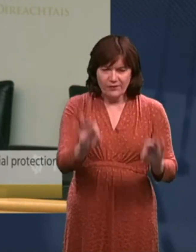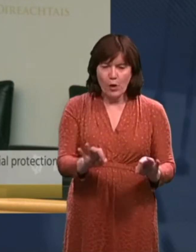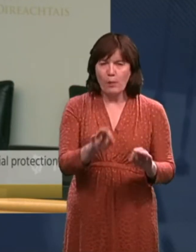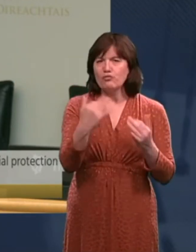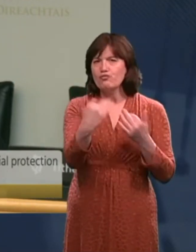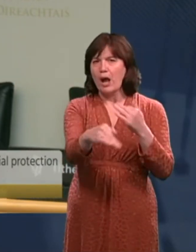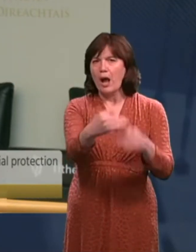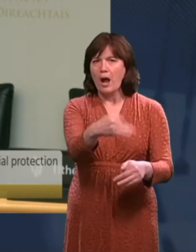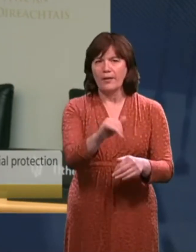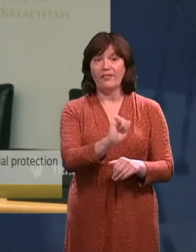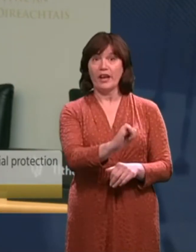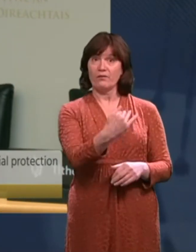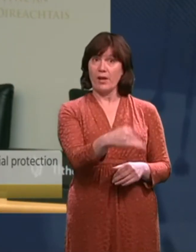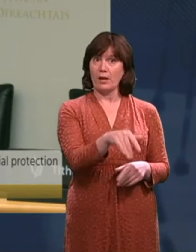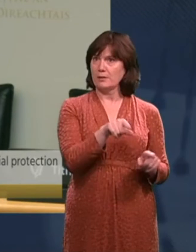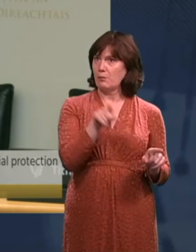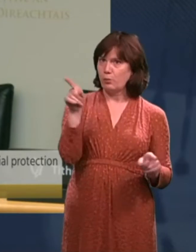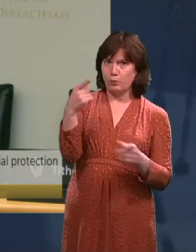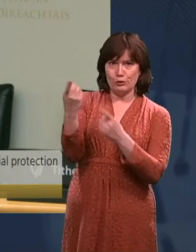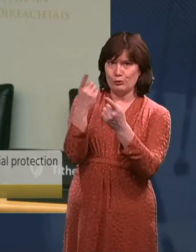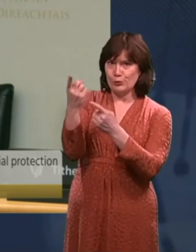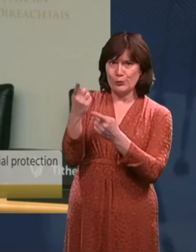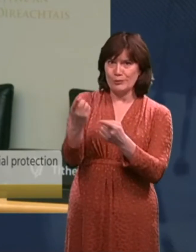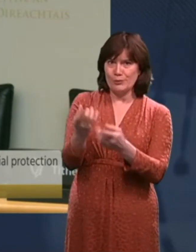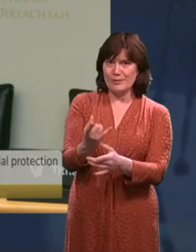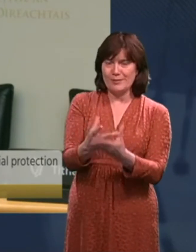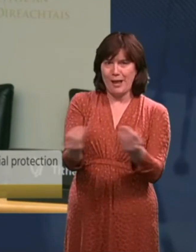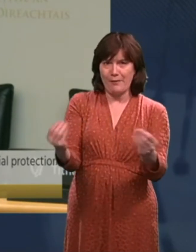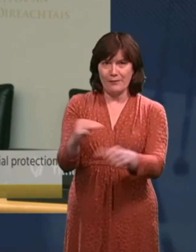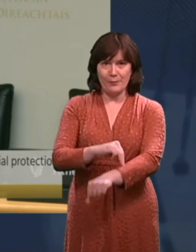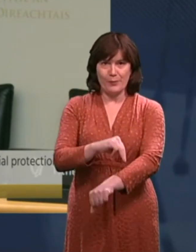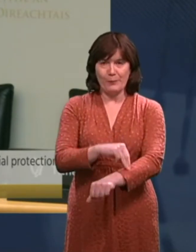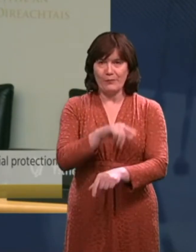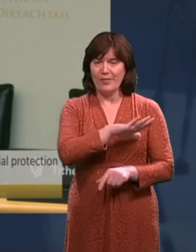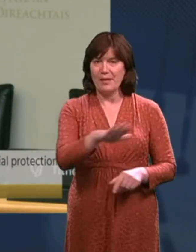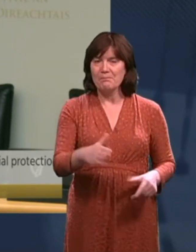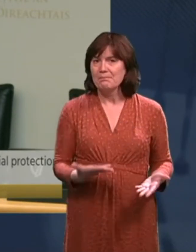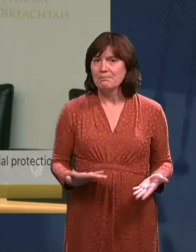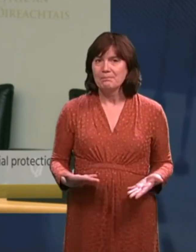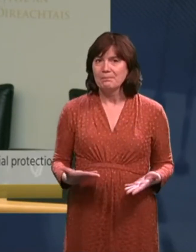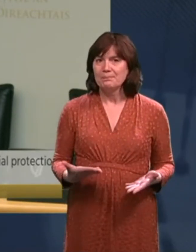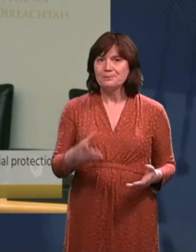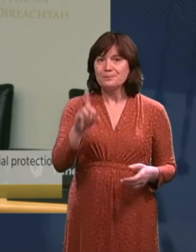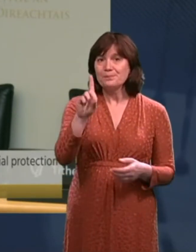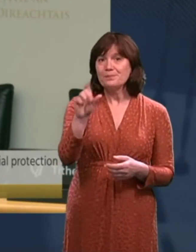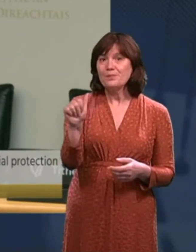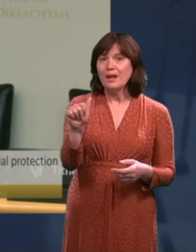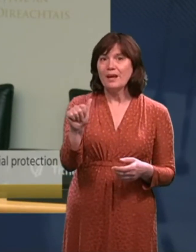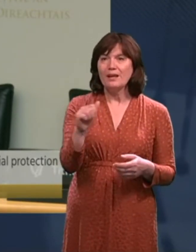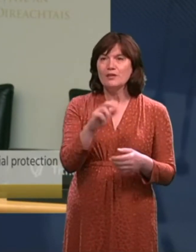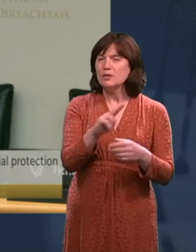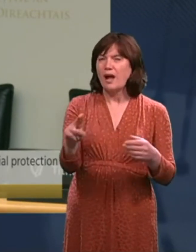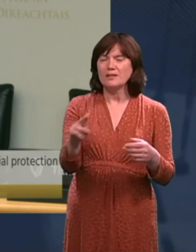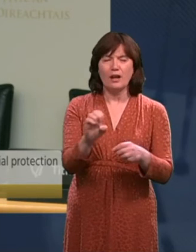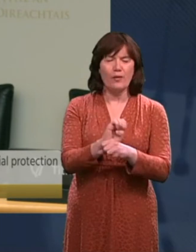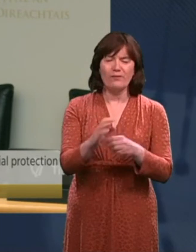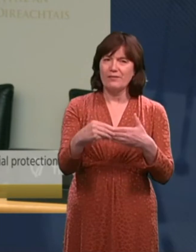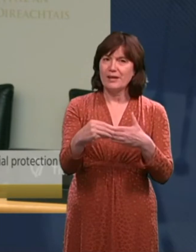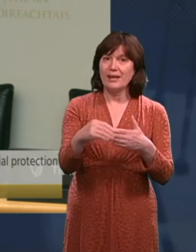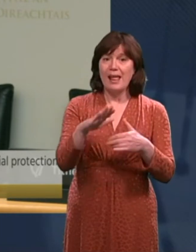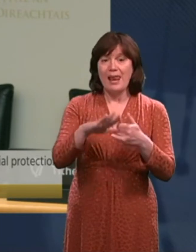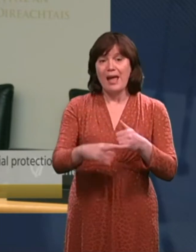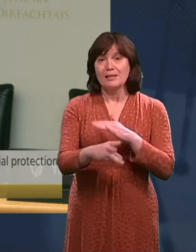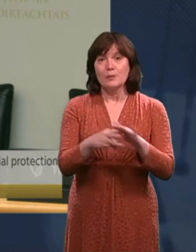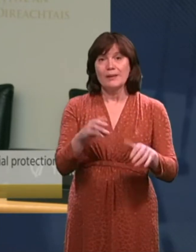doing to address that situation? And then a significant issue with the disability allowance, like I said, is the lack of flexibility. Last week, Disabled